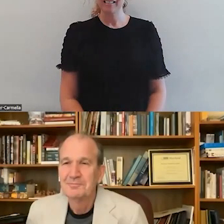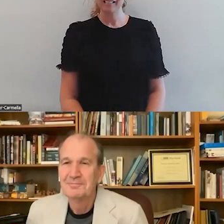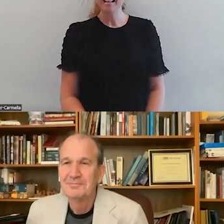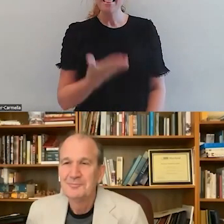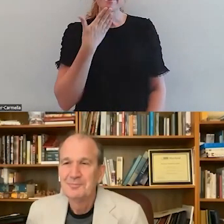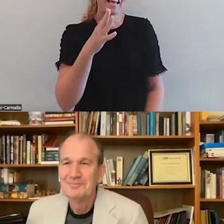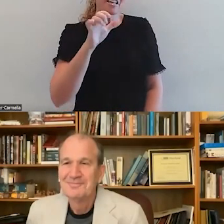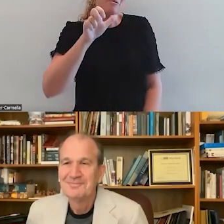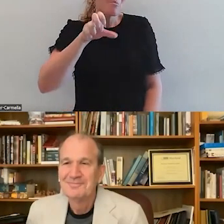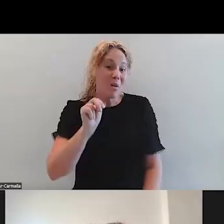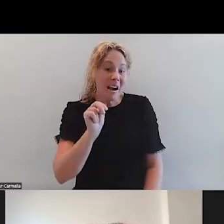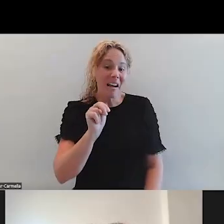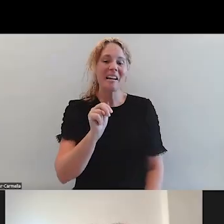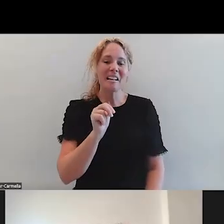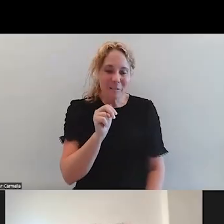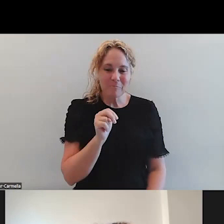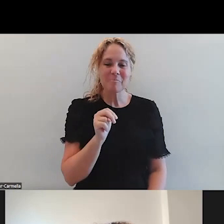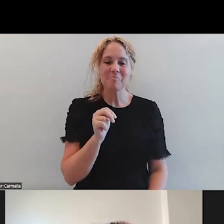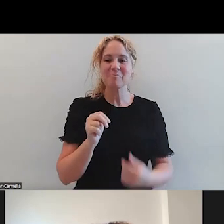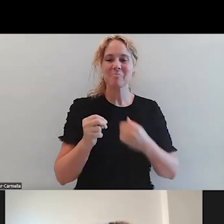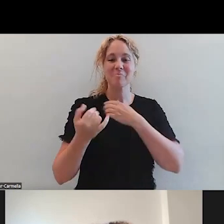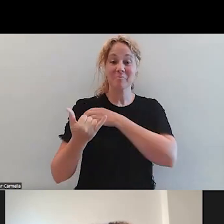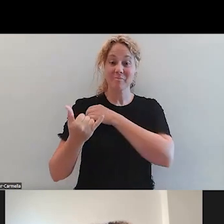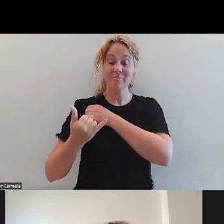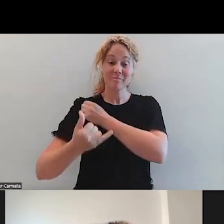Thank you, Brian. Short and sweet there. So